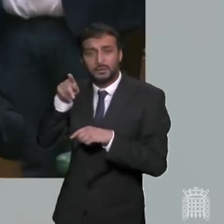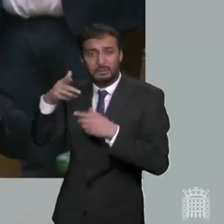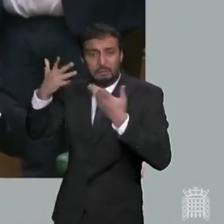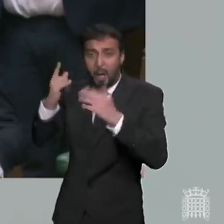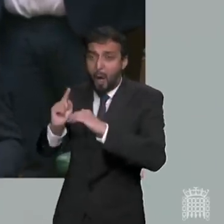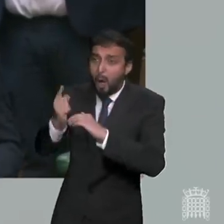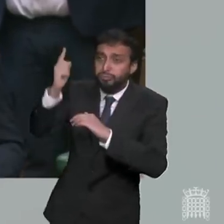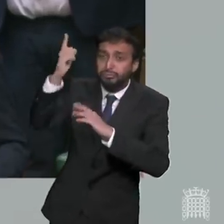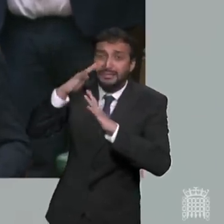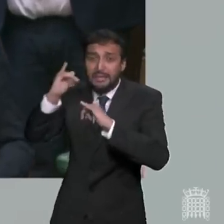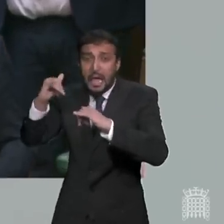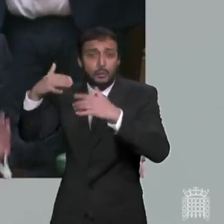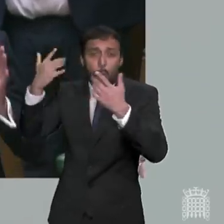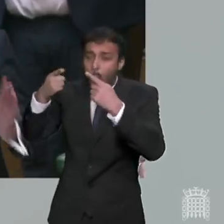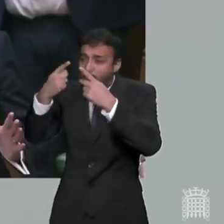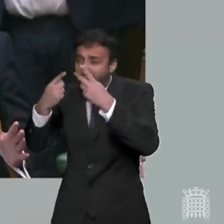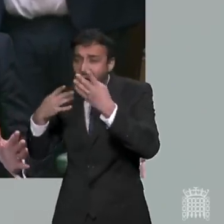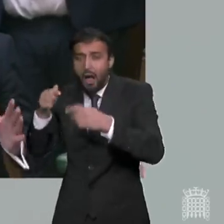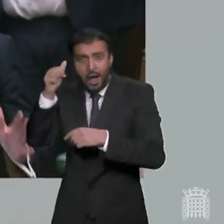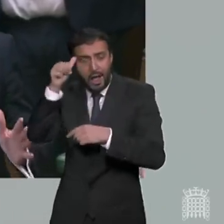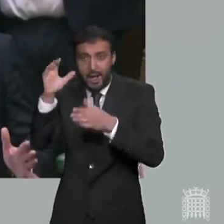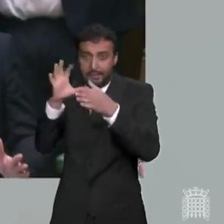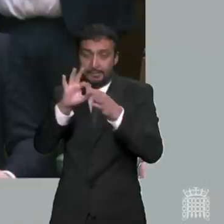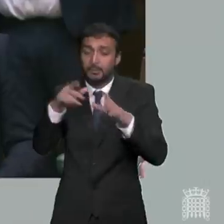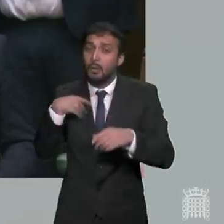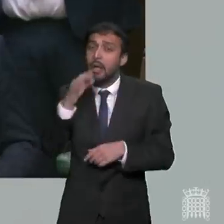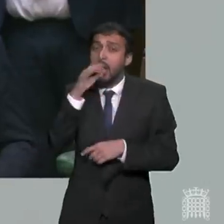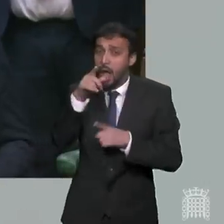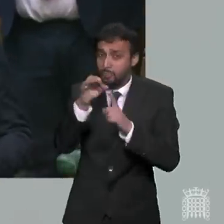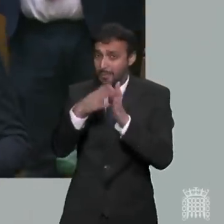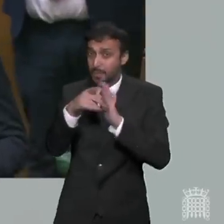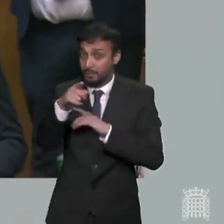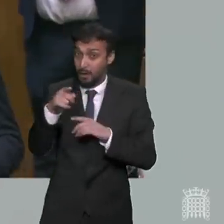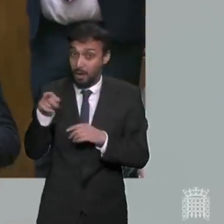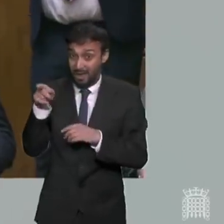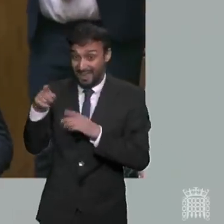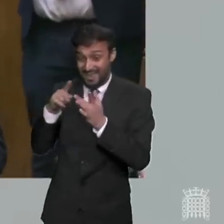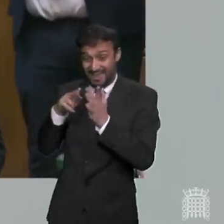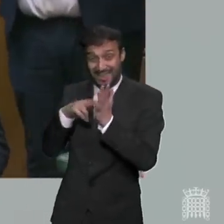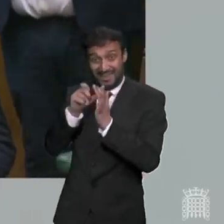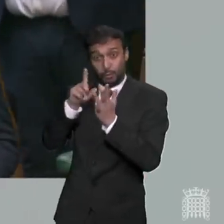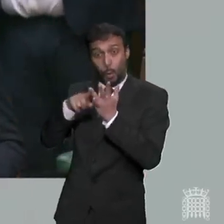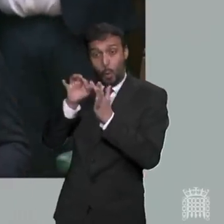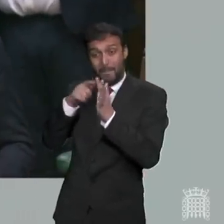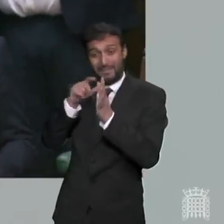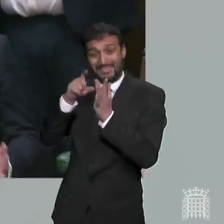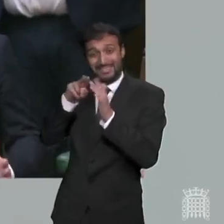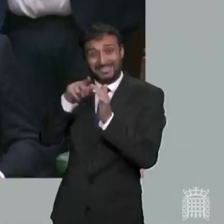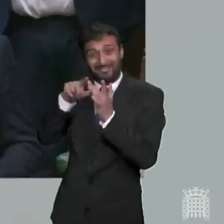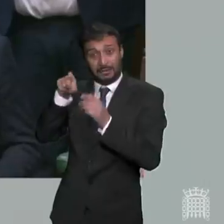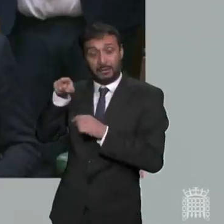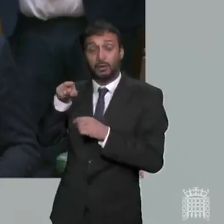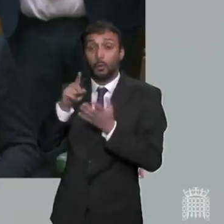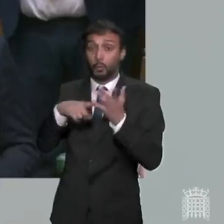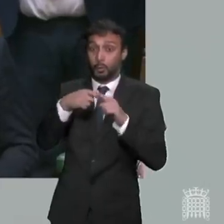can the Prime Minister confirm that the Indo-Pacific remains a UK priority and that he will take a holistic approach within